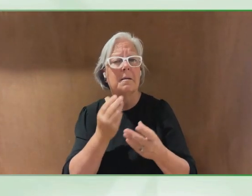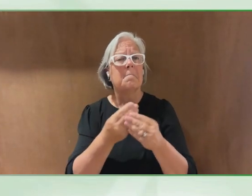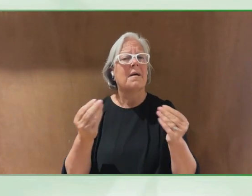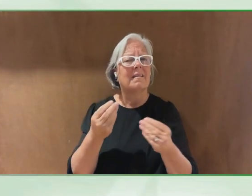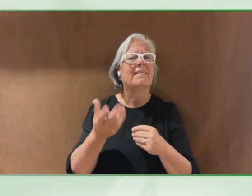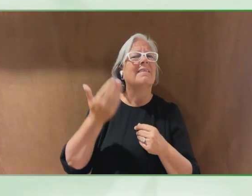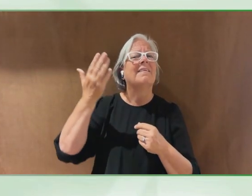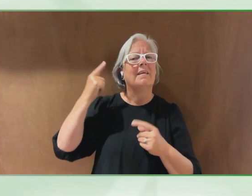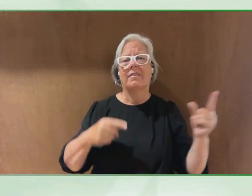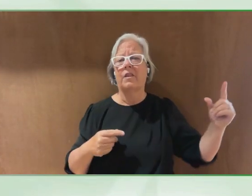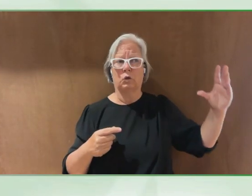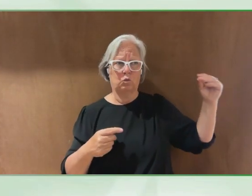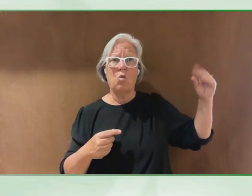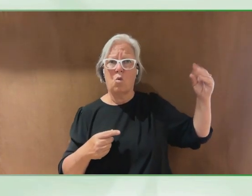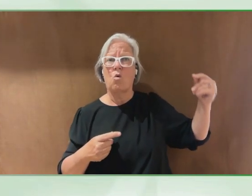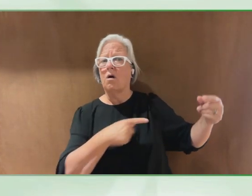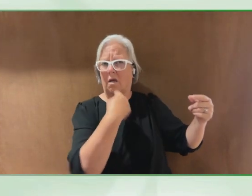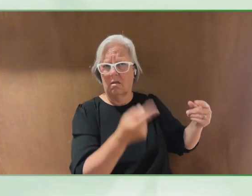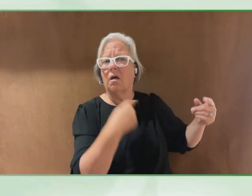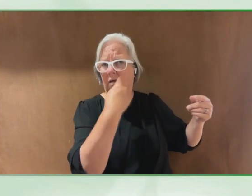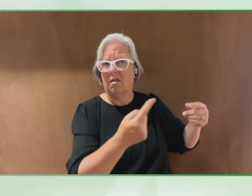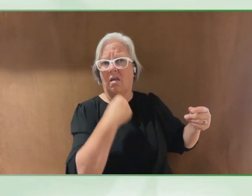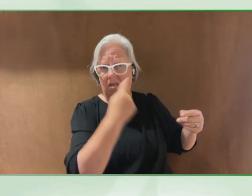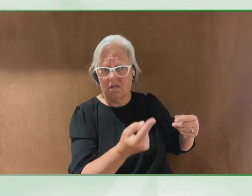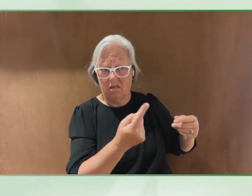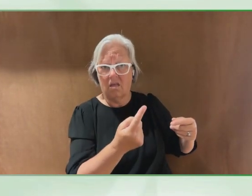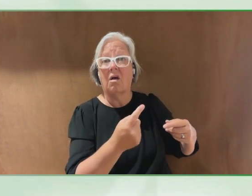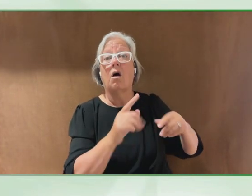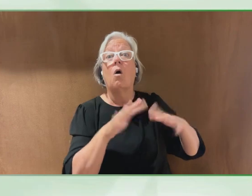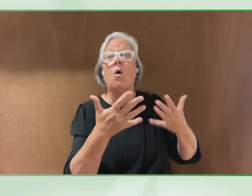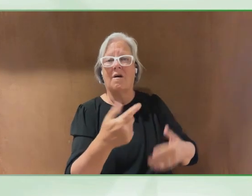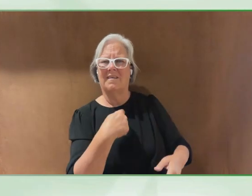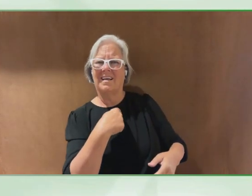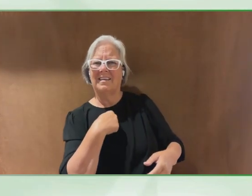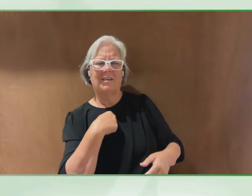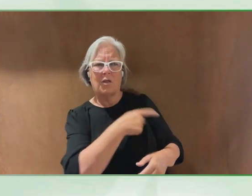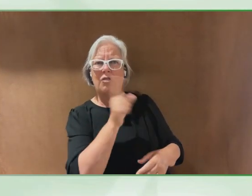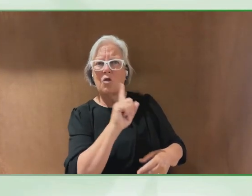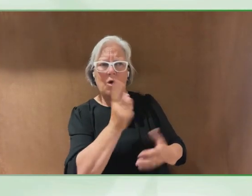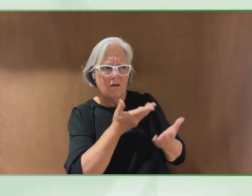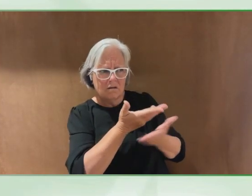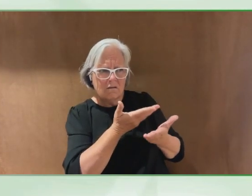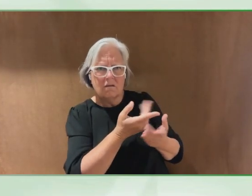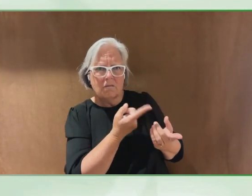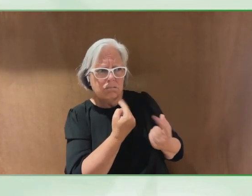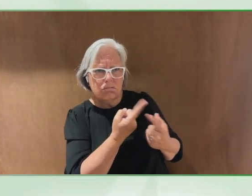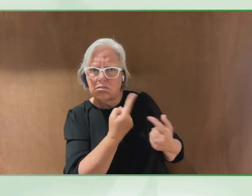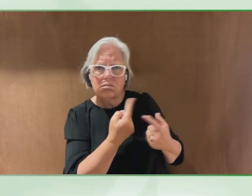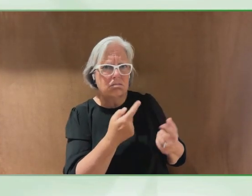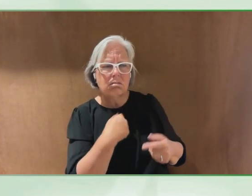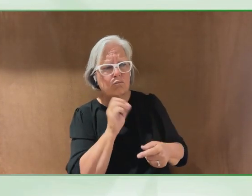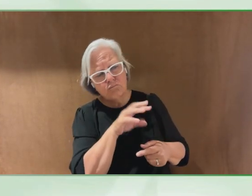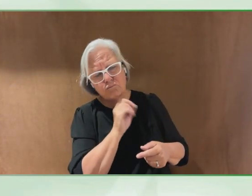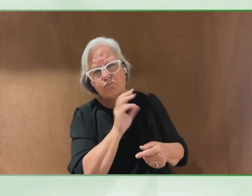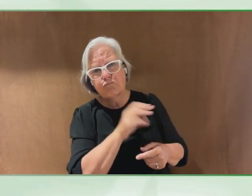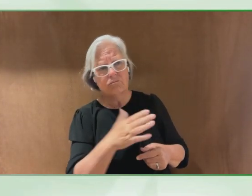or writing research about us without actually consulting us at all, or seeking or understanding what our lived experiences